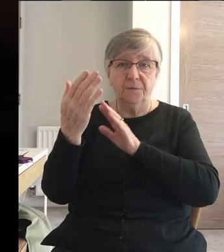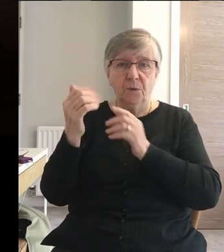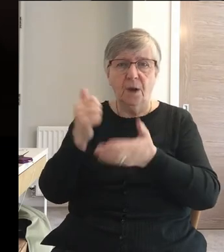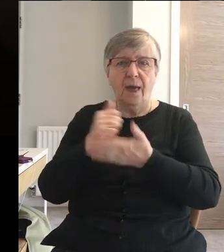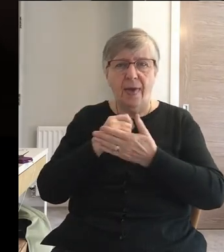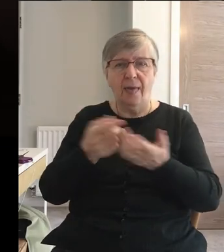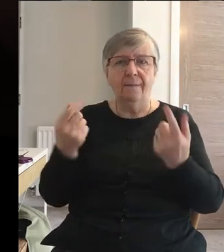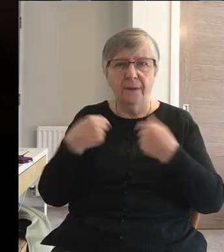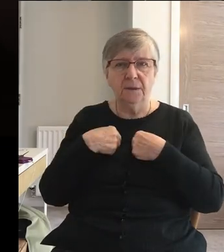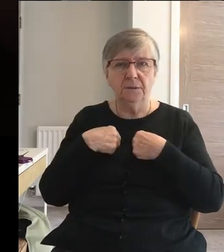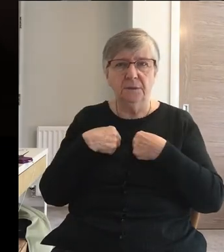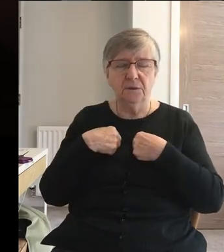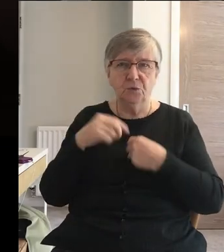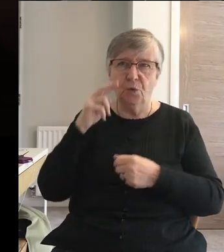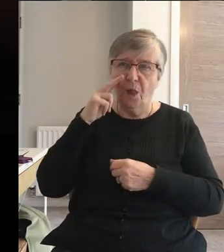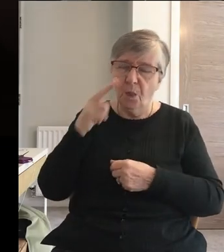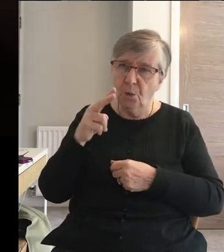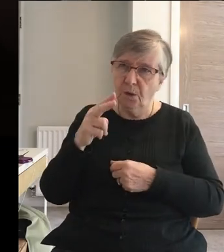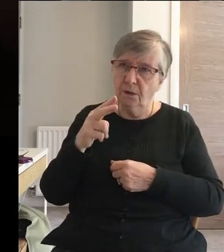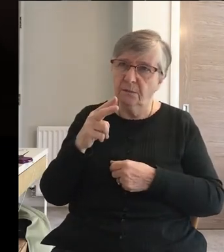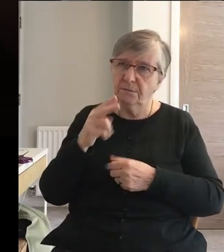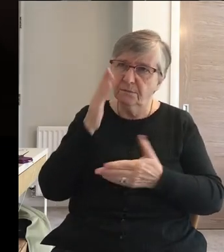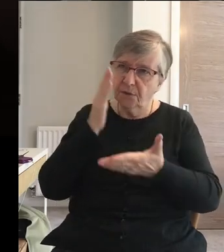So help us to take a good, honest look